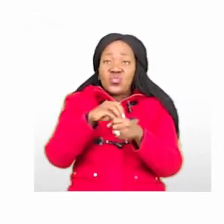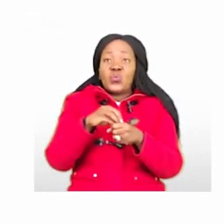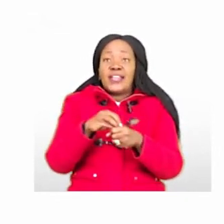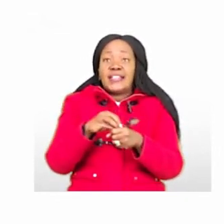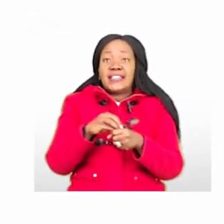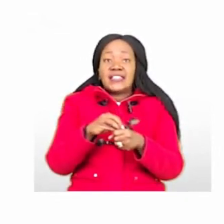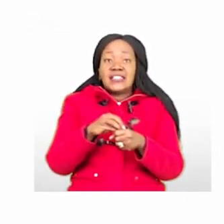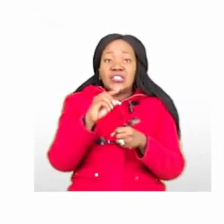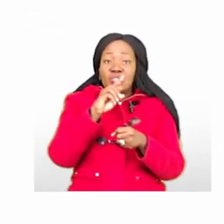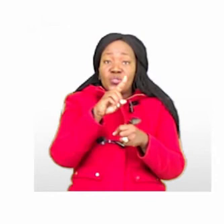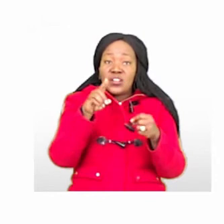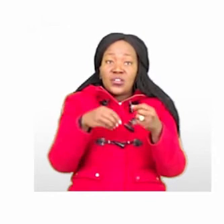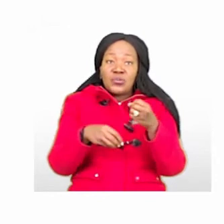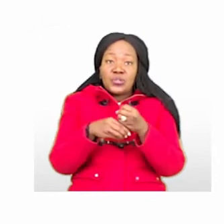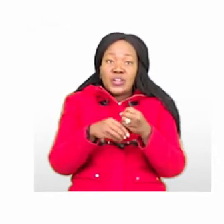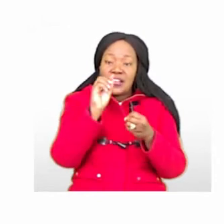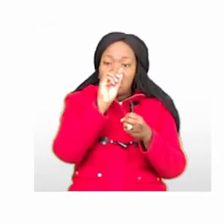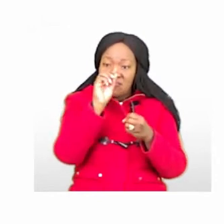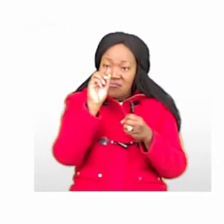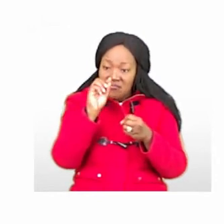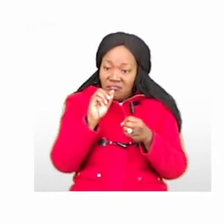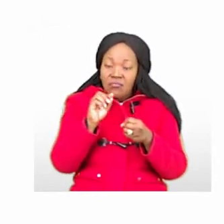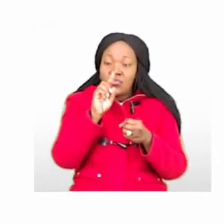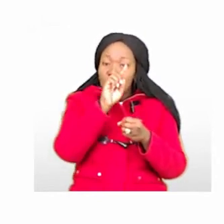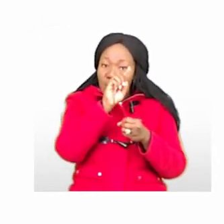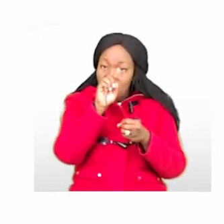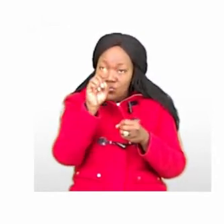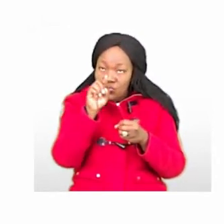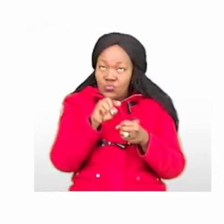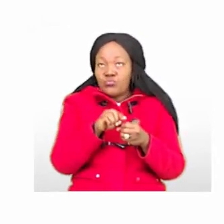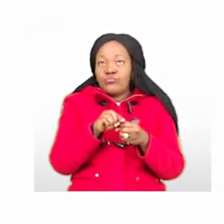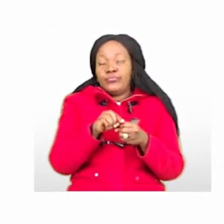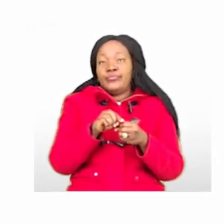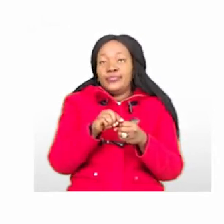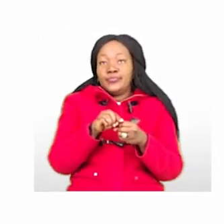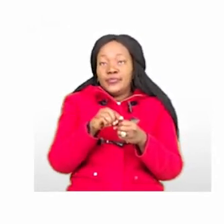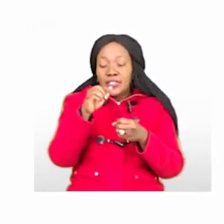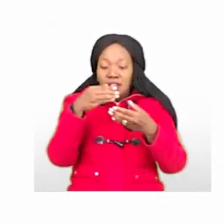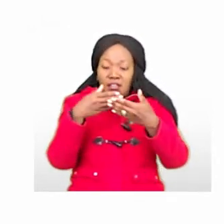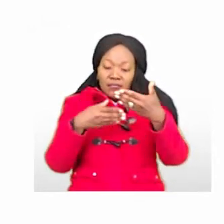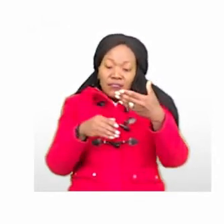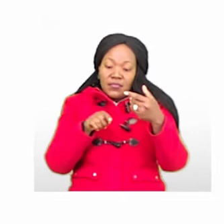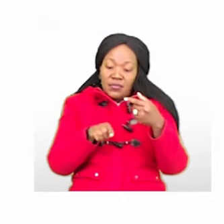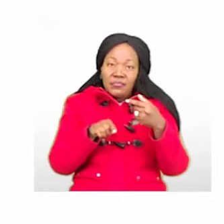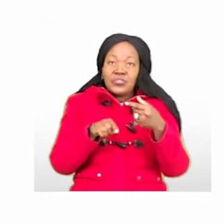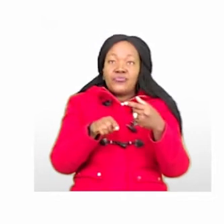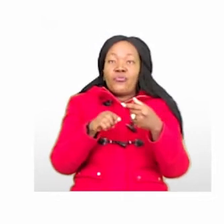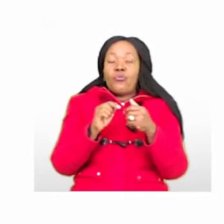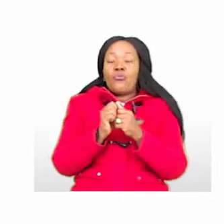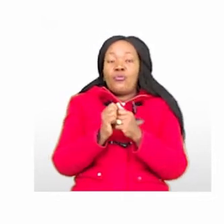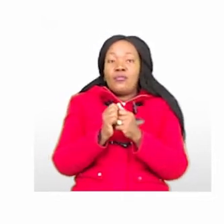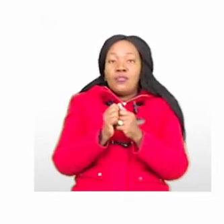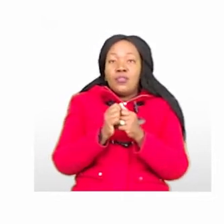to trace number 7 in the blocks at the bottom of page 4. Do